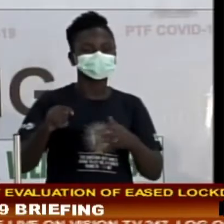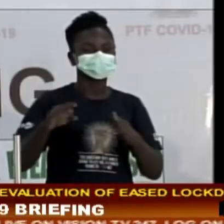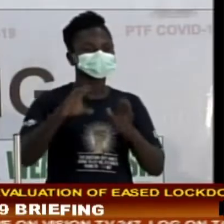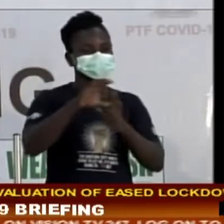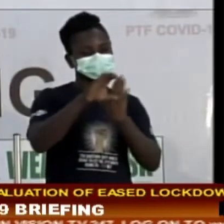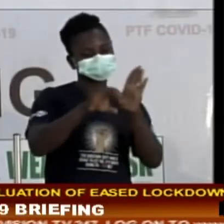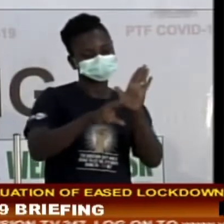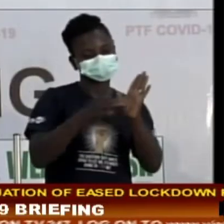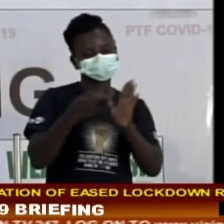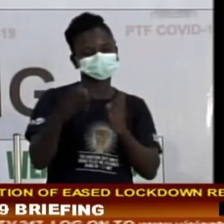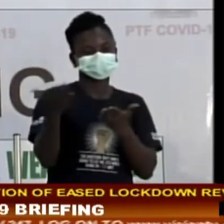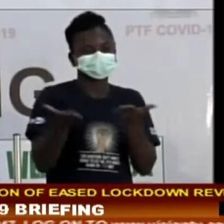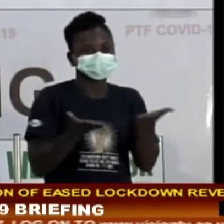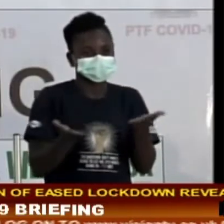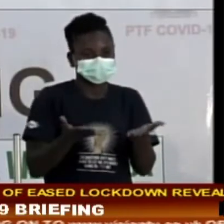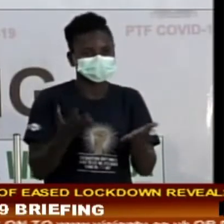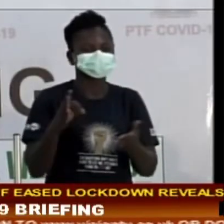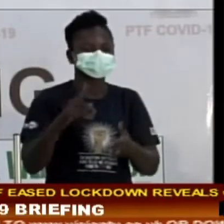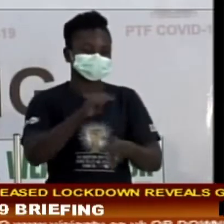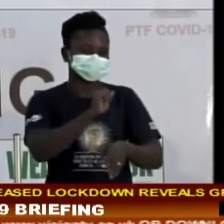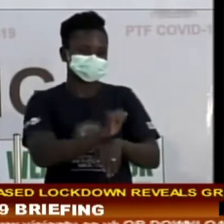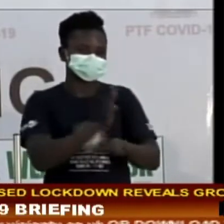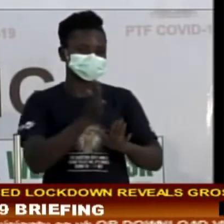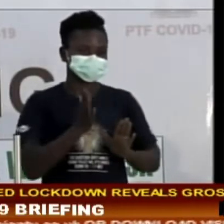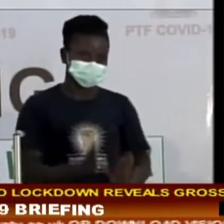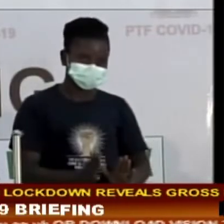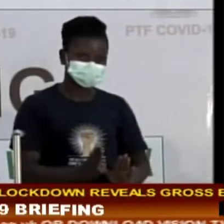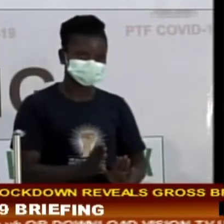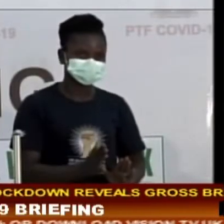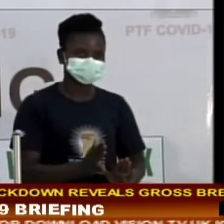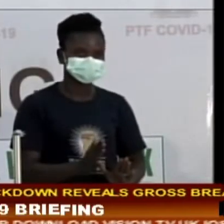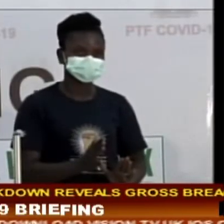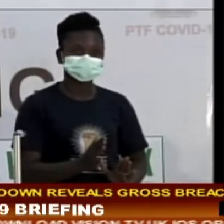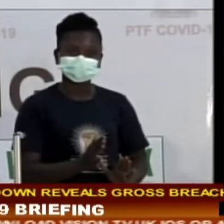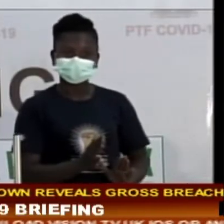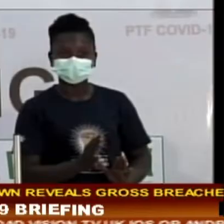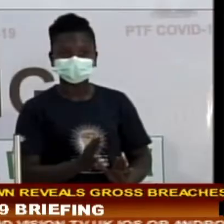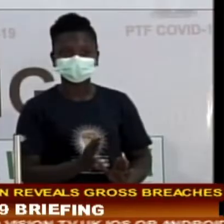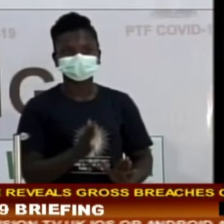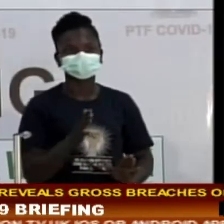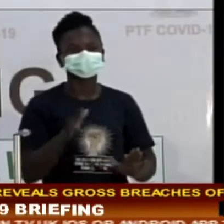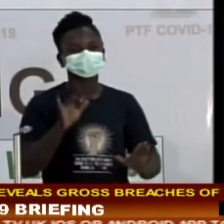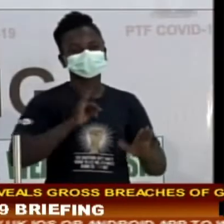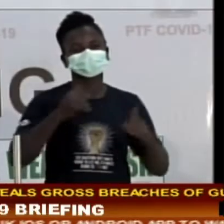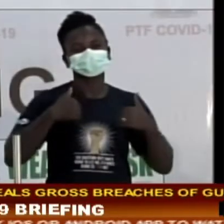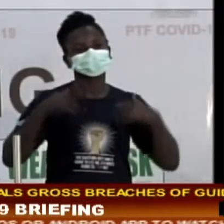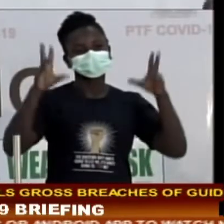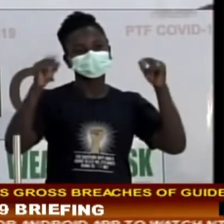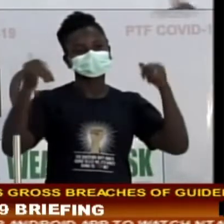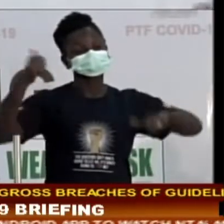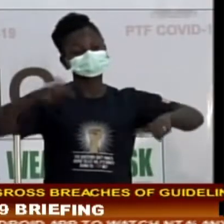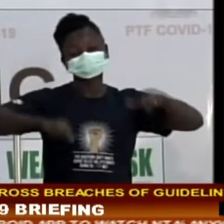service of the workers I have no doubt that